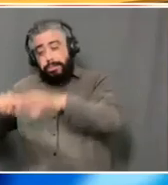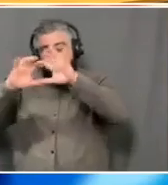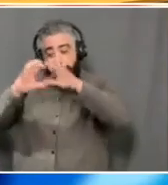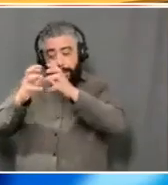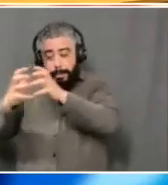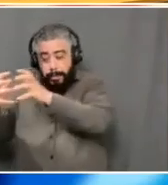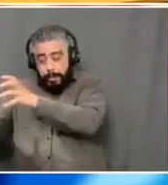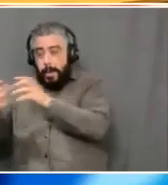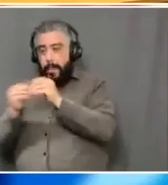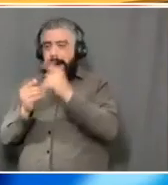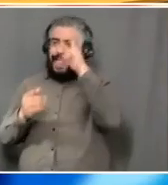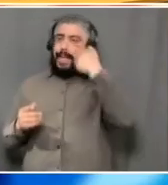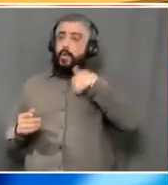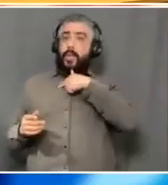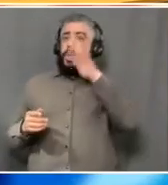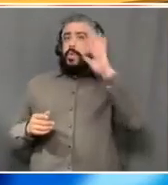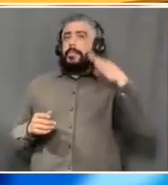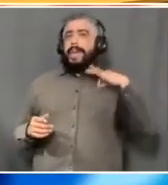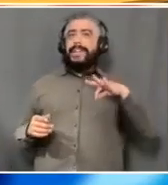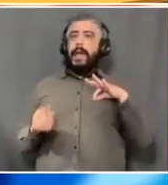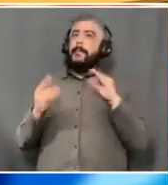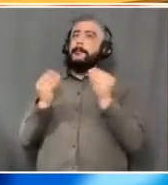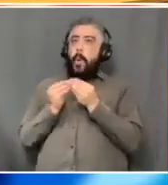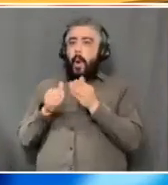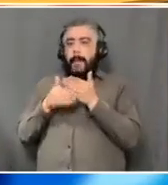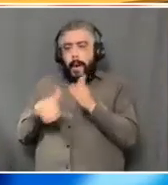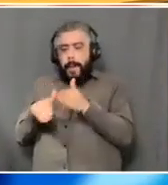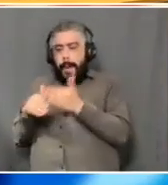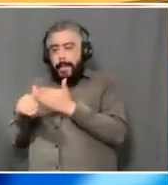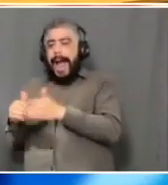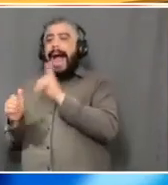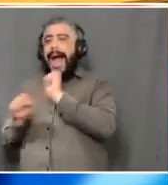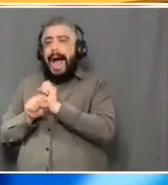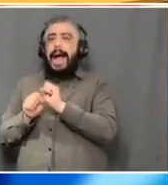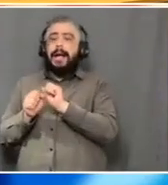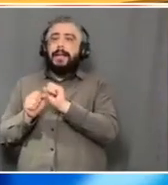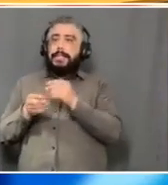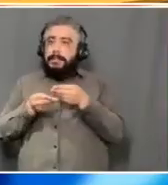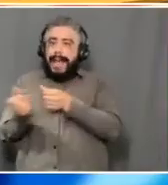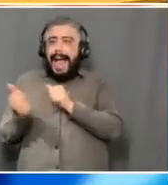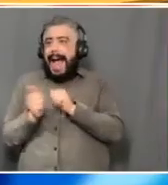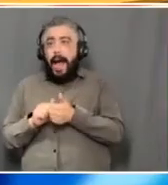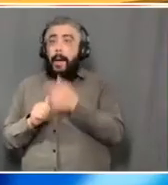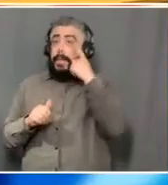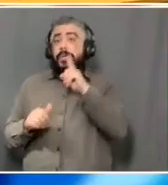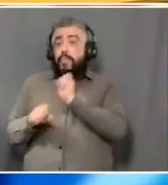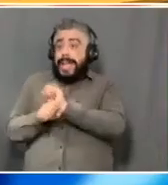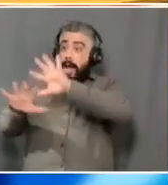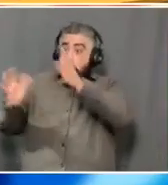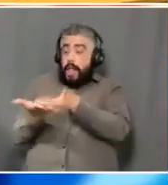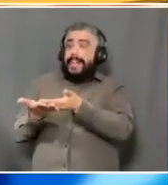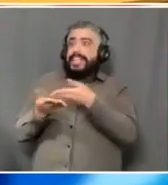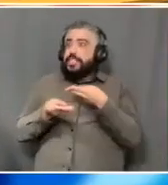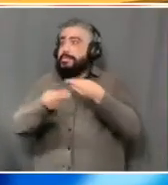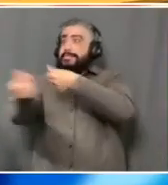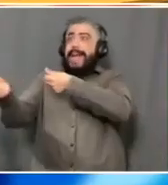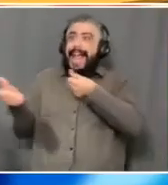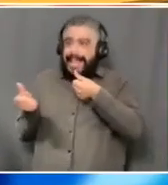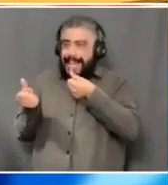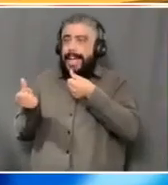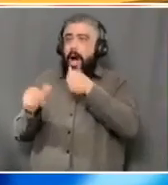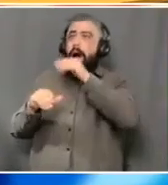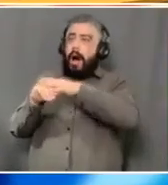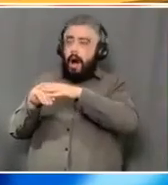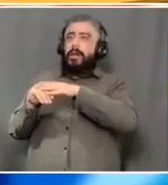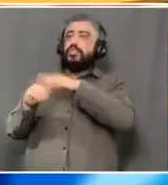from a disaggregation on how it's actually being spent, because it's being spent on students and to support operational needs of the district. Yeah, and that's